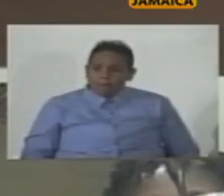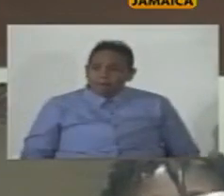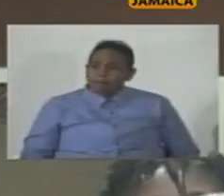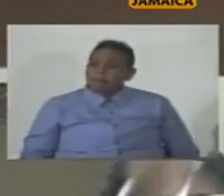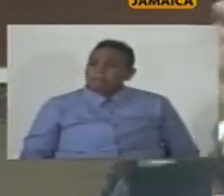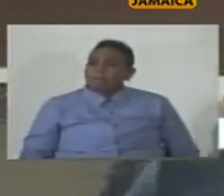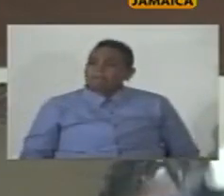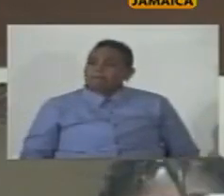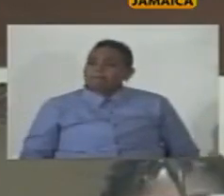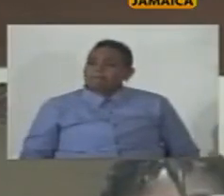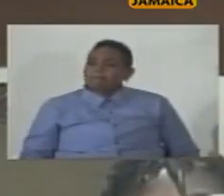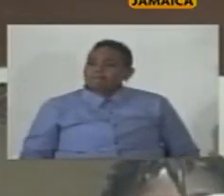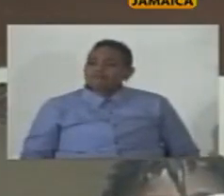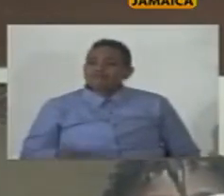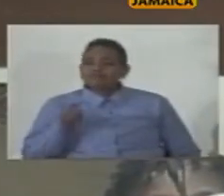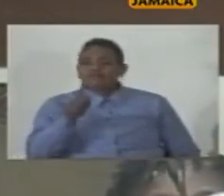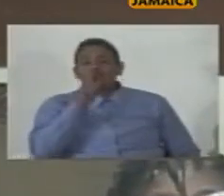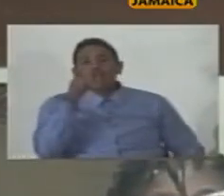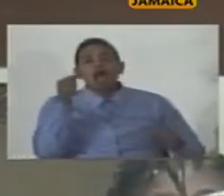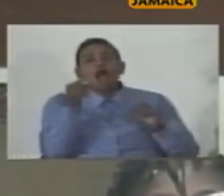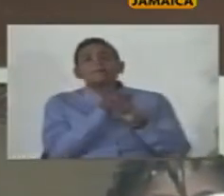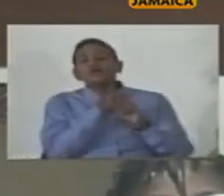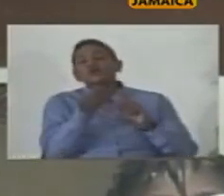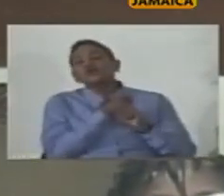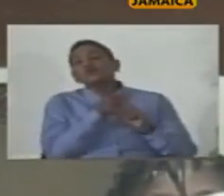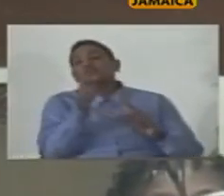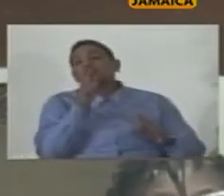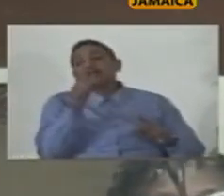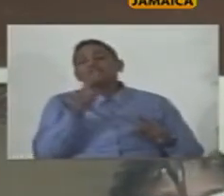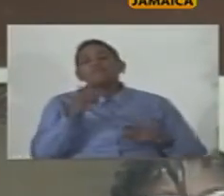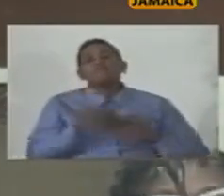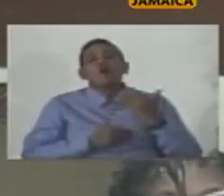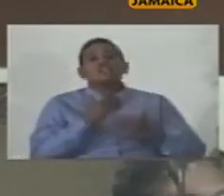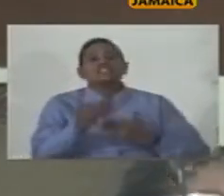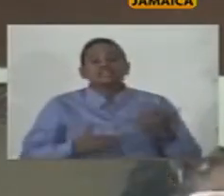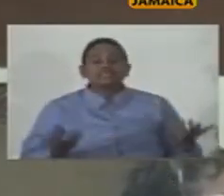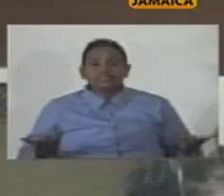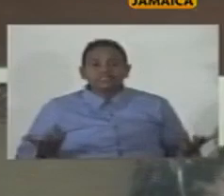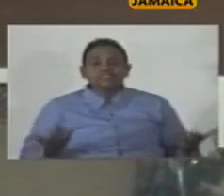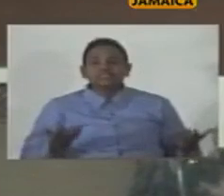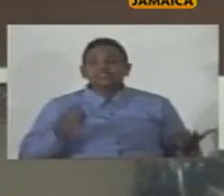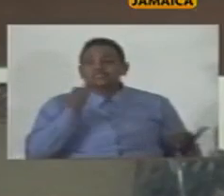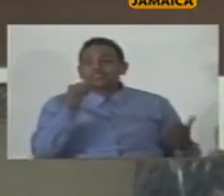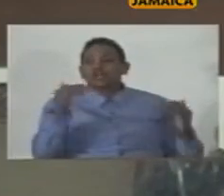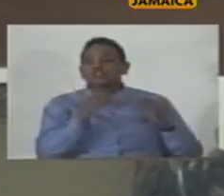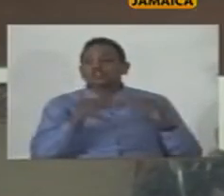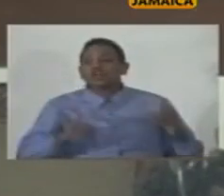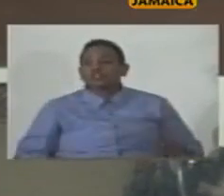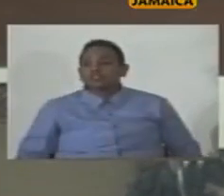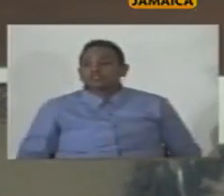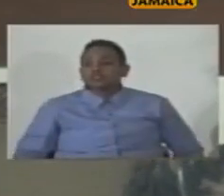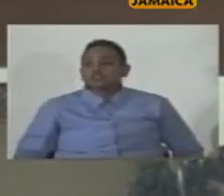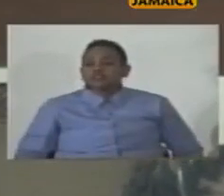This is an abuse of due process. This is unjust.